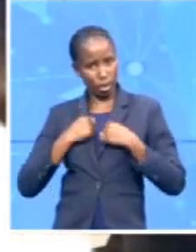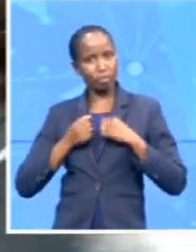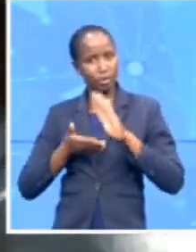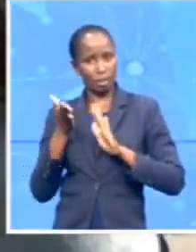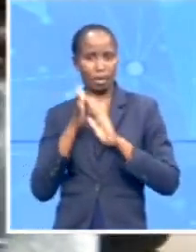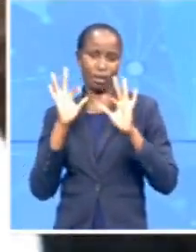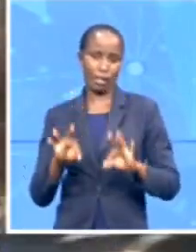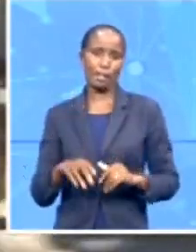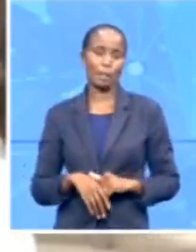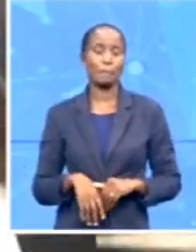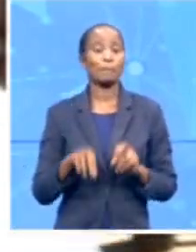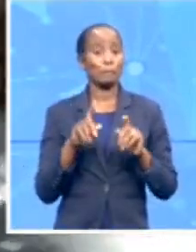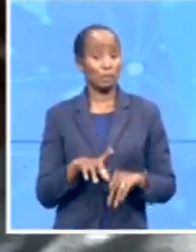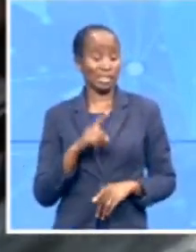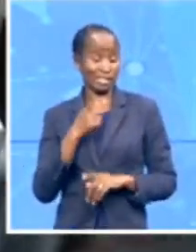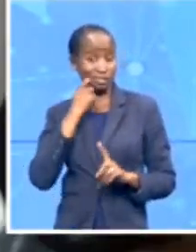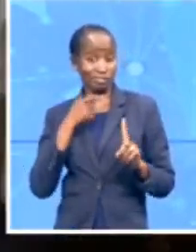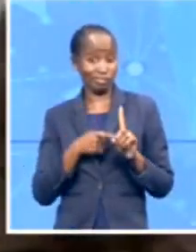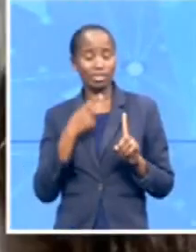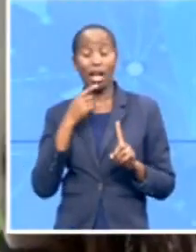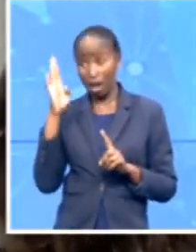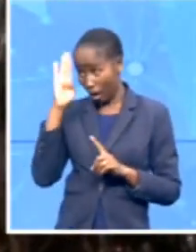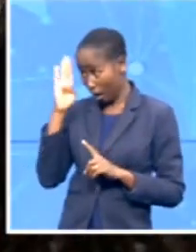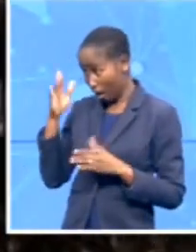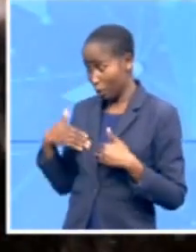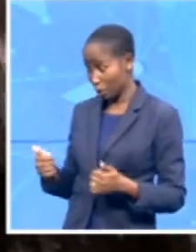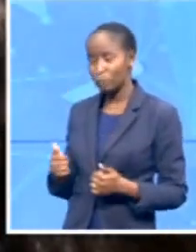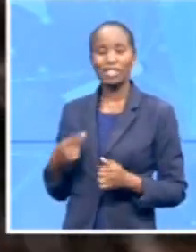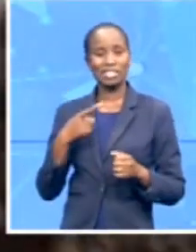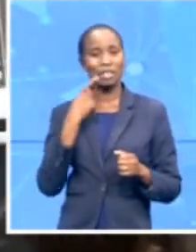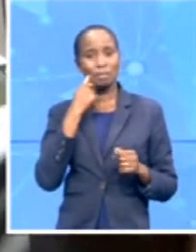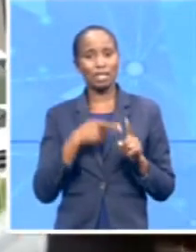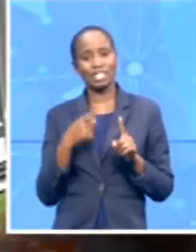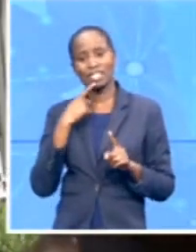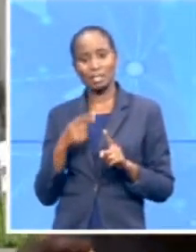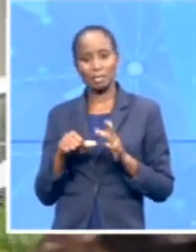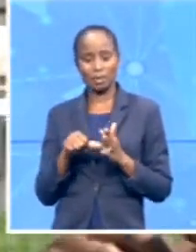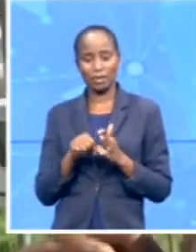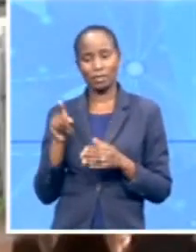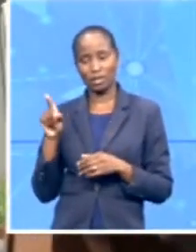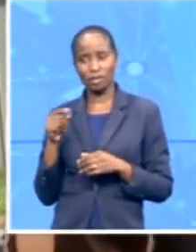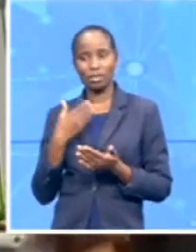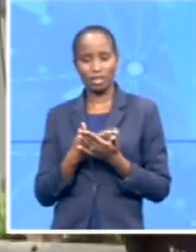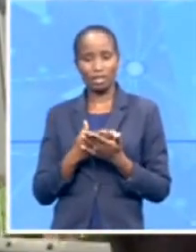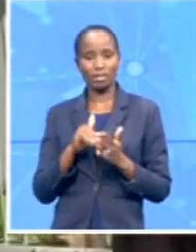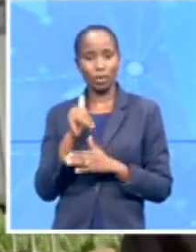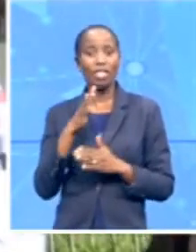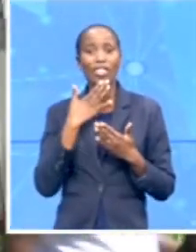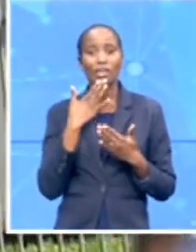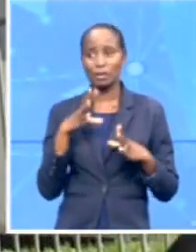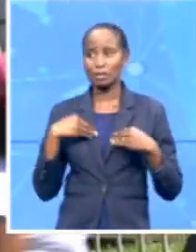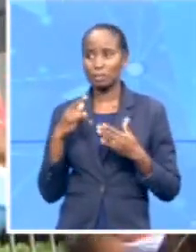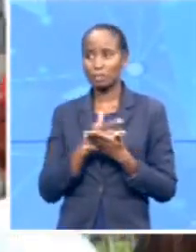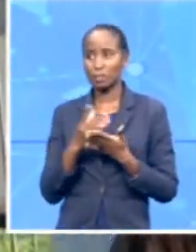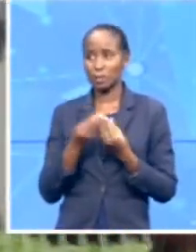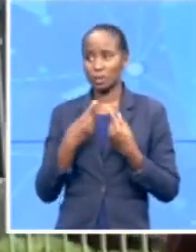hi, how are you? The gentleman there just saying it's important for him to cast his vote. Thank you so much for speaking to us from SABC. We just want to know